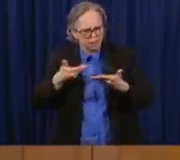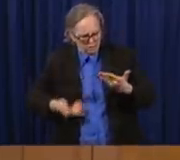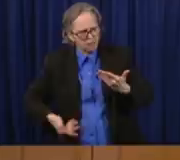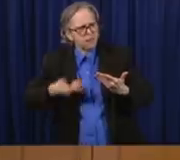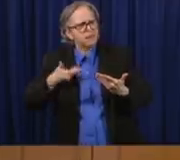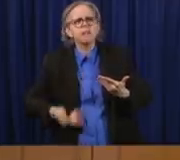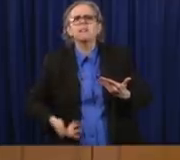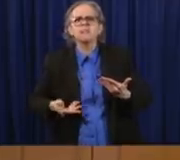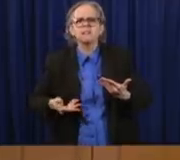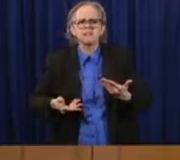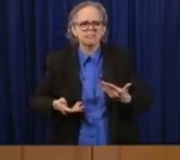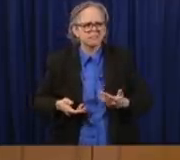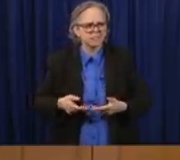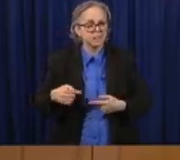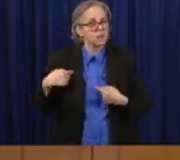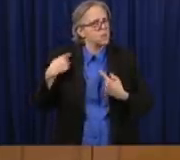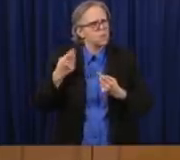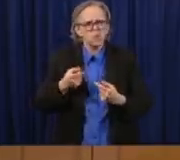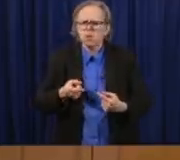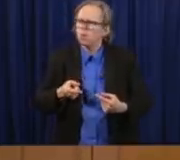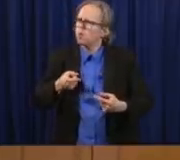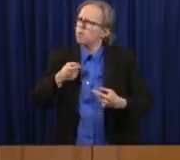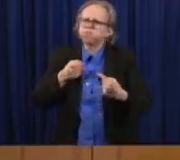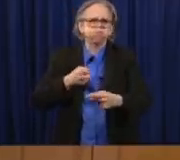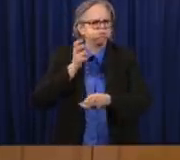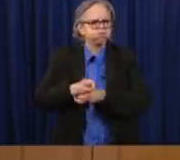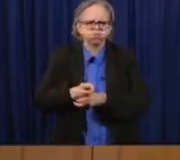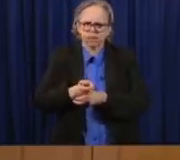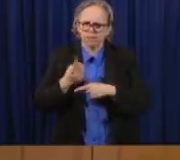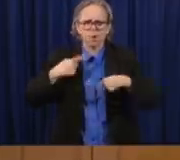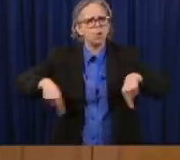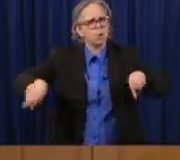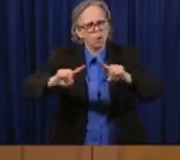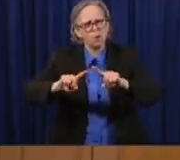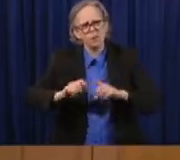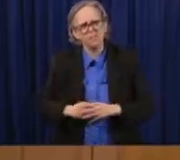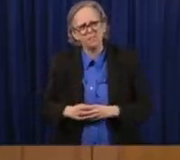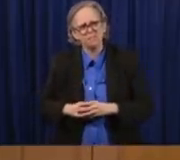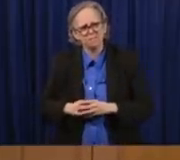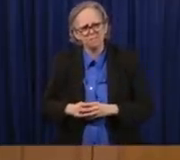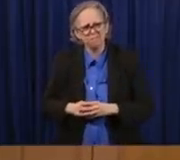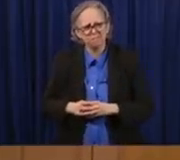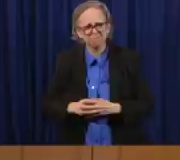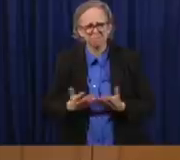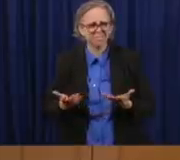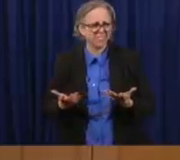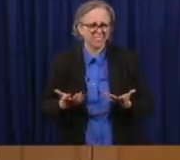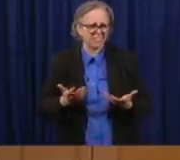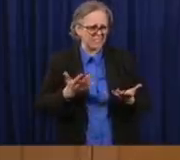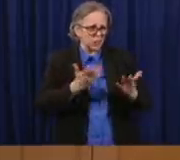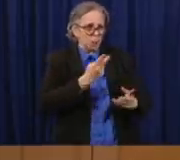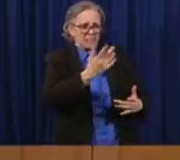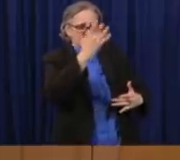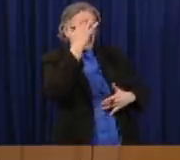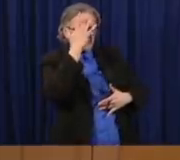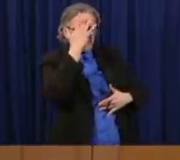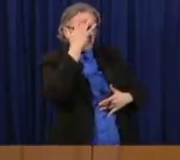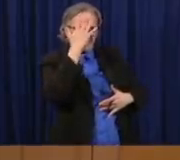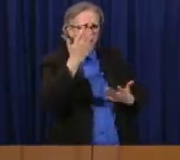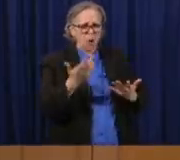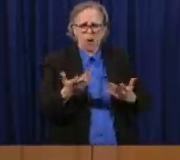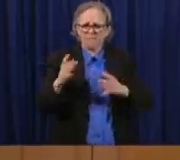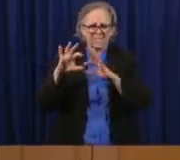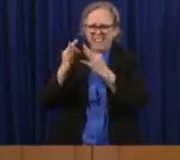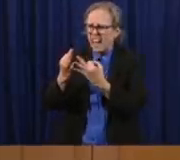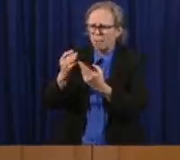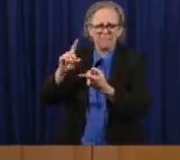for all Ohioans, whether it's us getting sick, someone we know, losing a loved one, or whether it is going